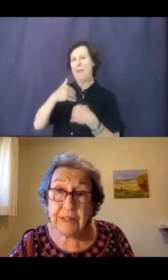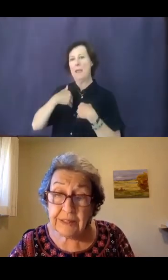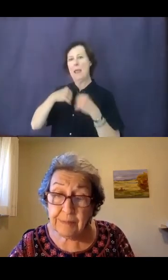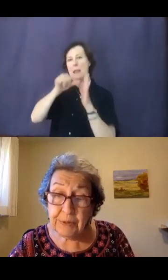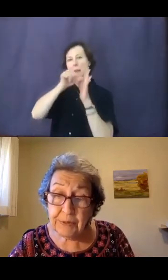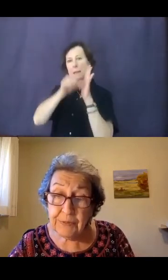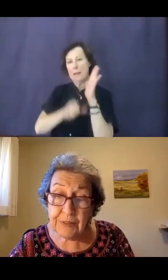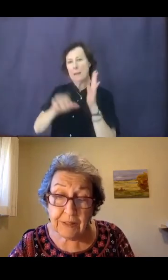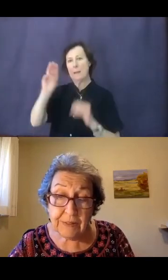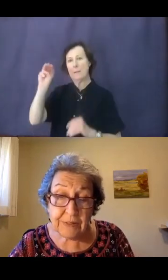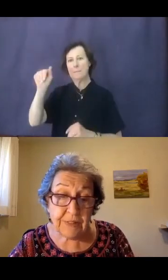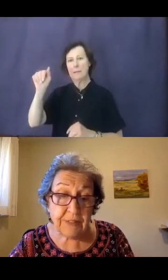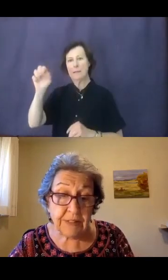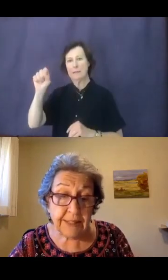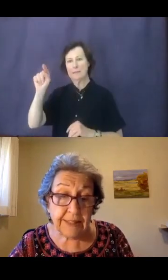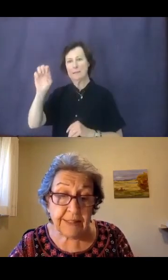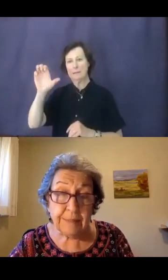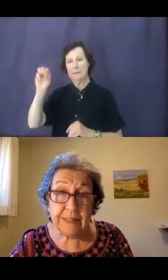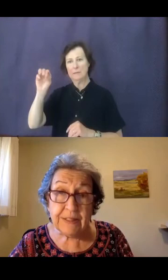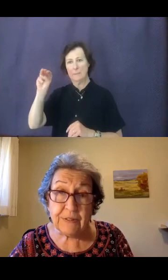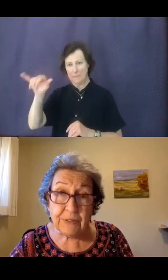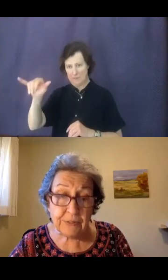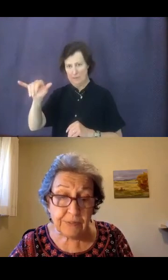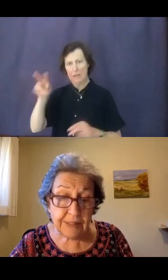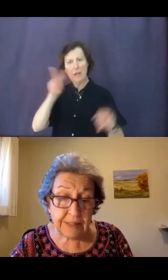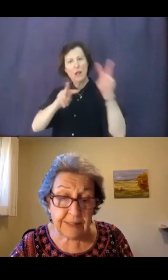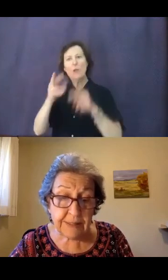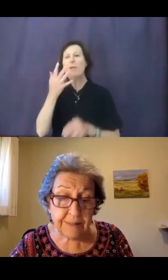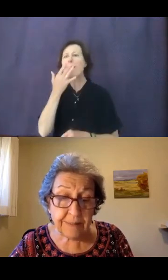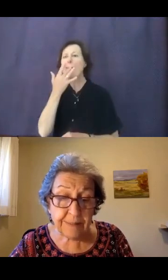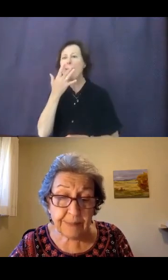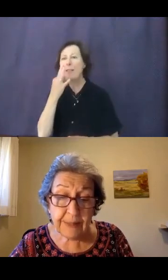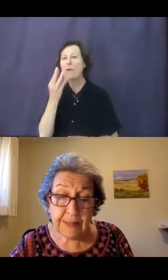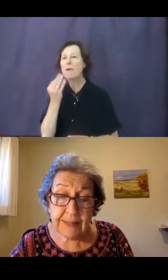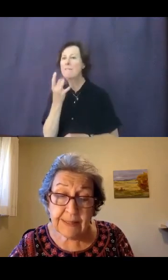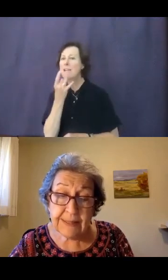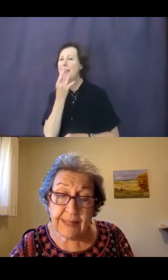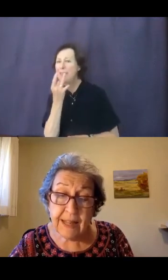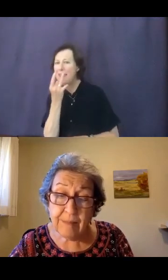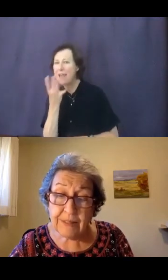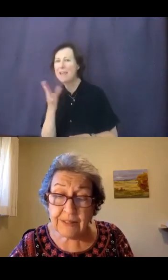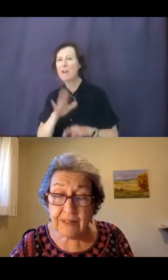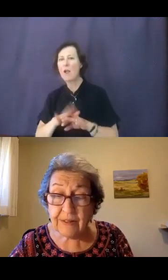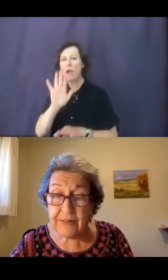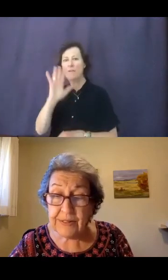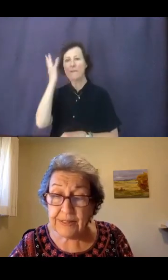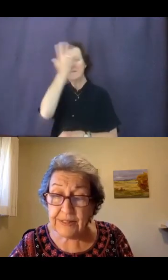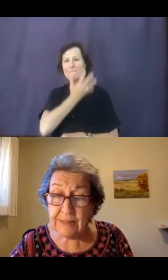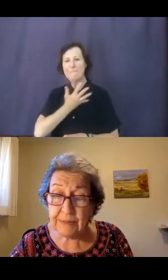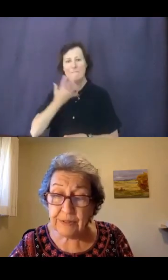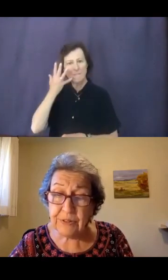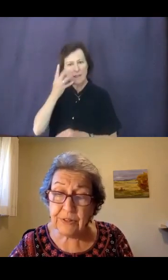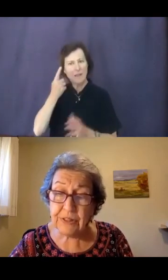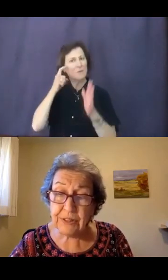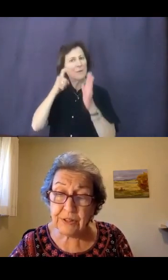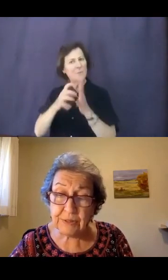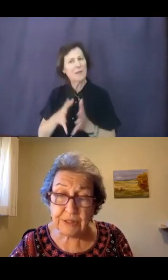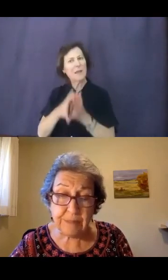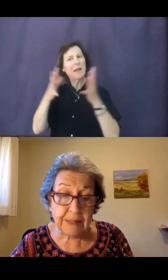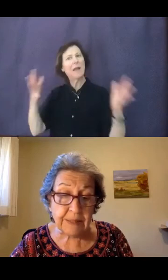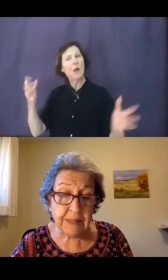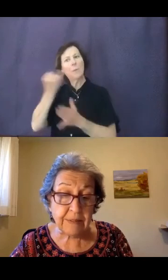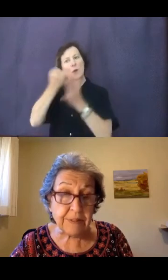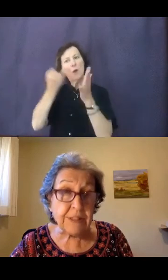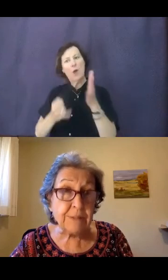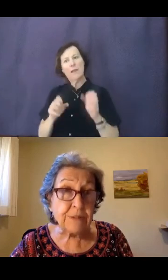Look at the beautiful colors of the light that plays over her face. See how much the artist is able to suggest to us